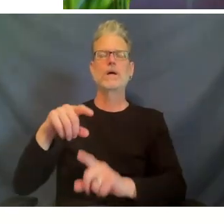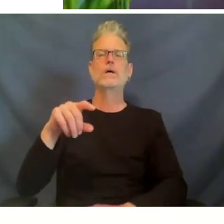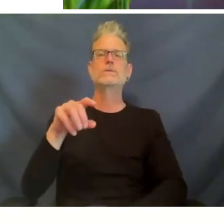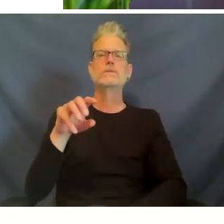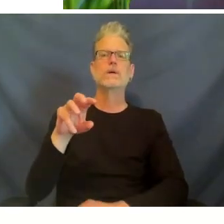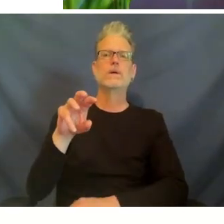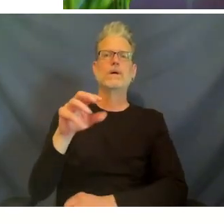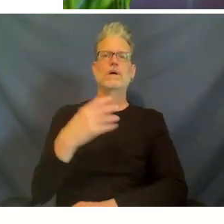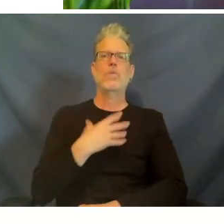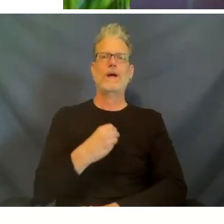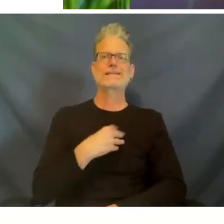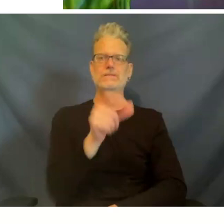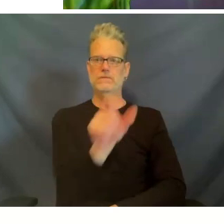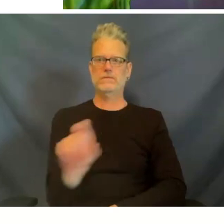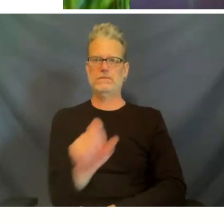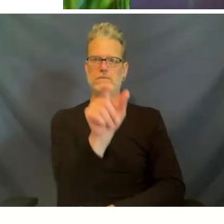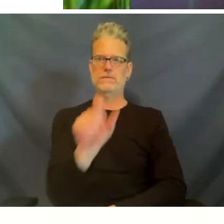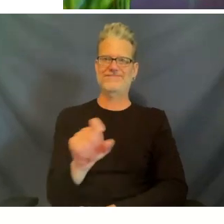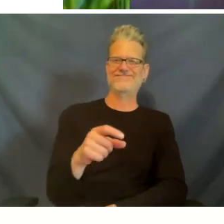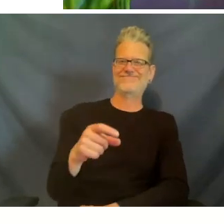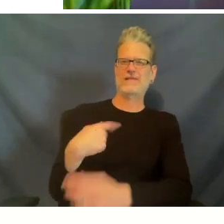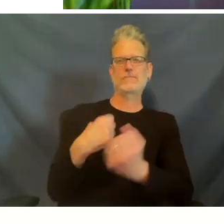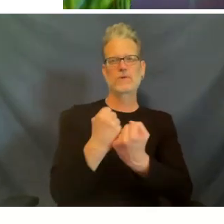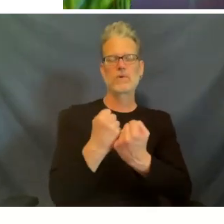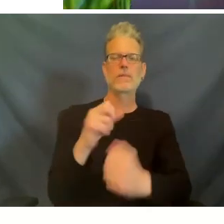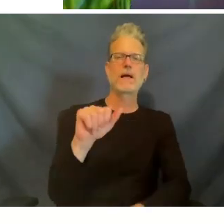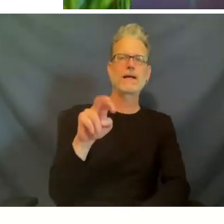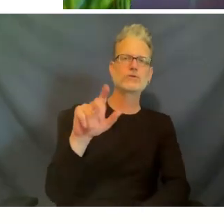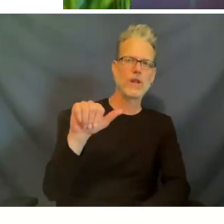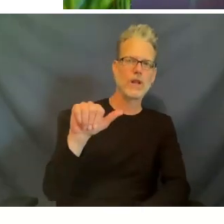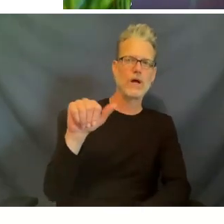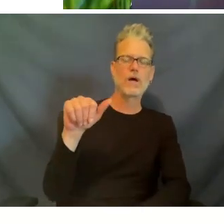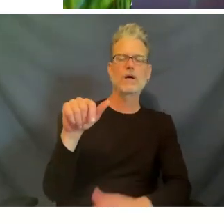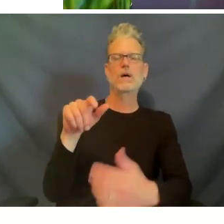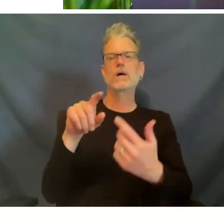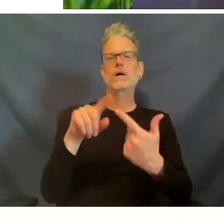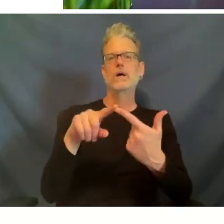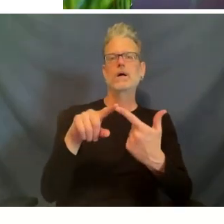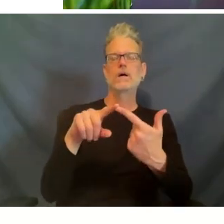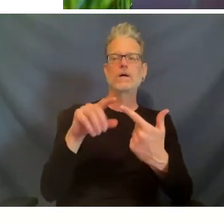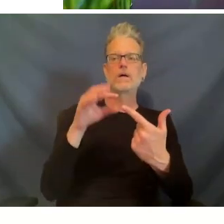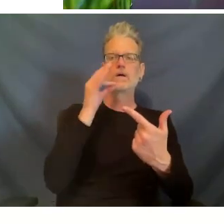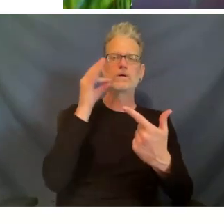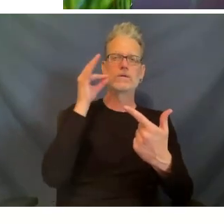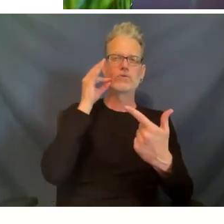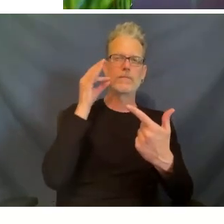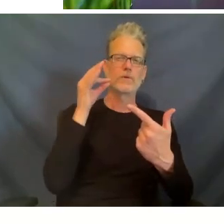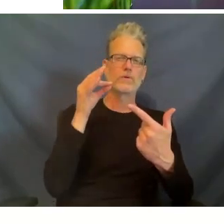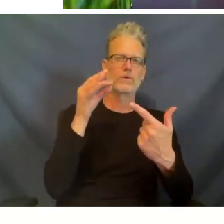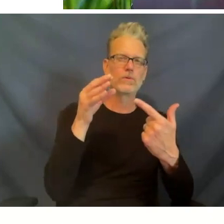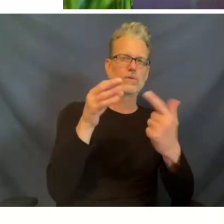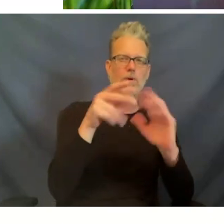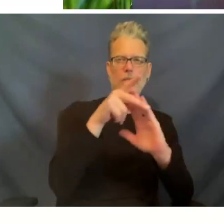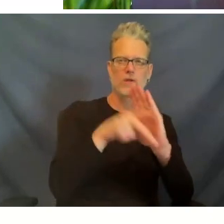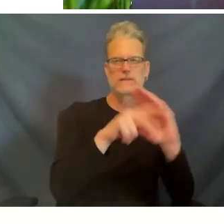out by myself, and I'm supported by Angela Pittman, tribal policy analyst, and then also tribal